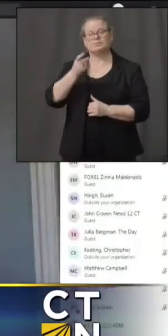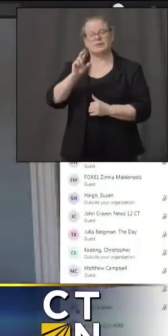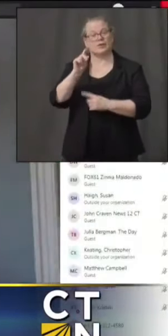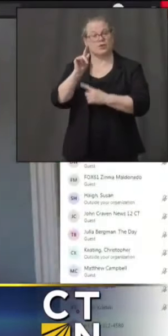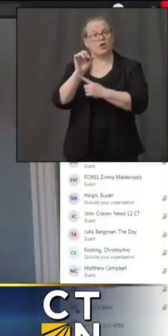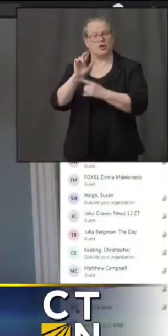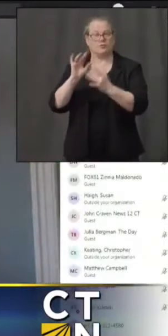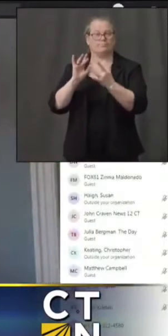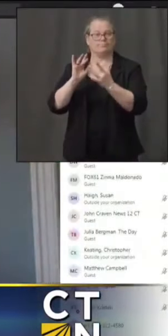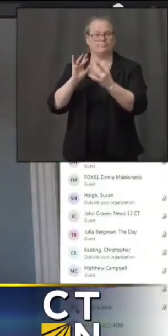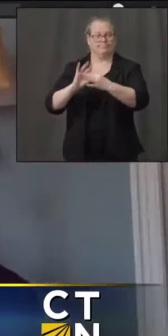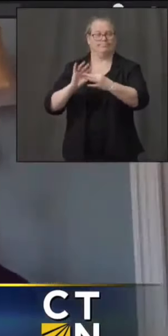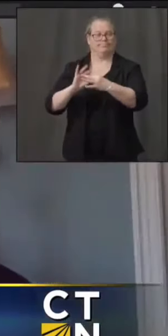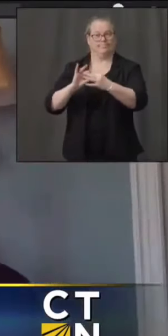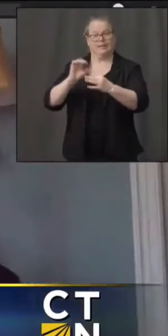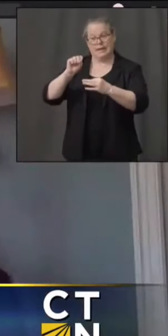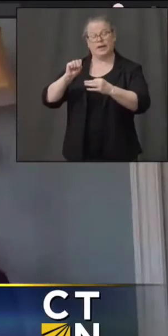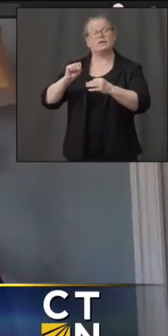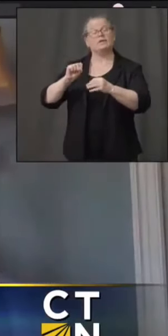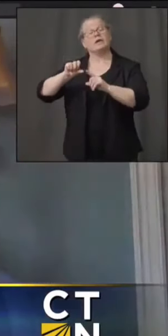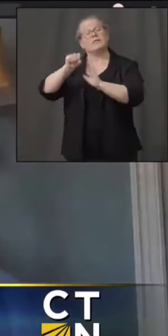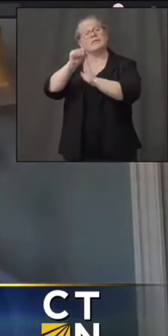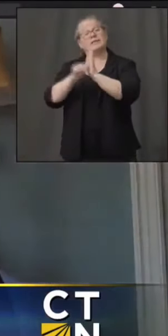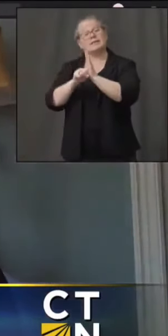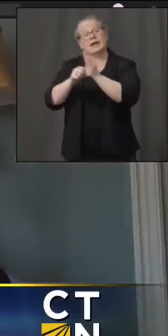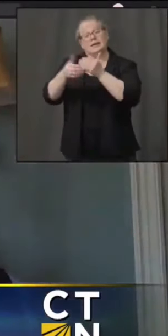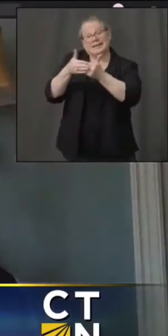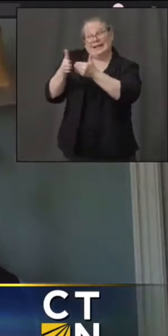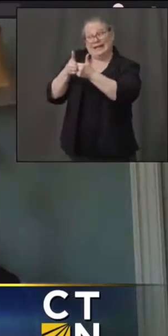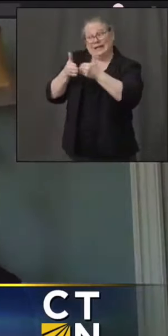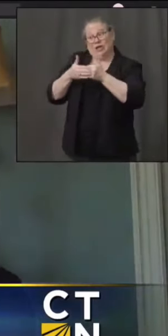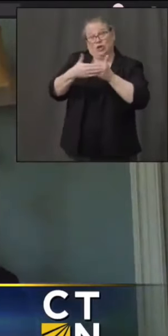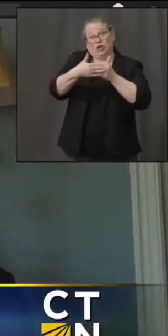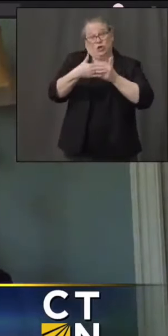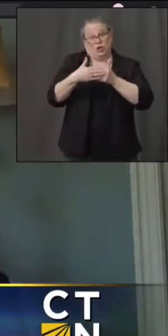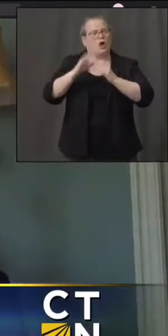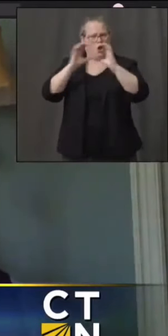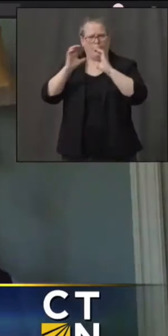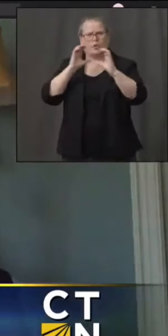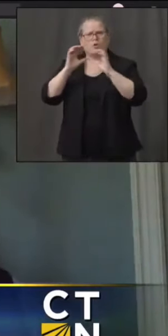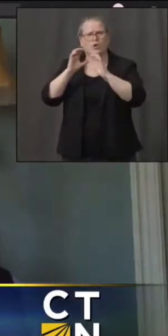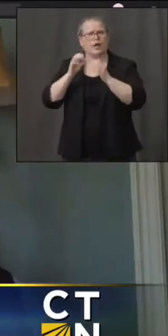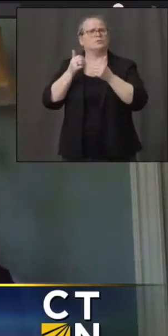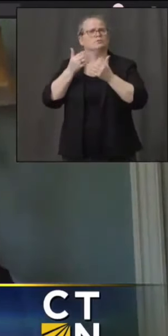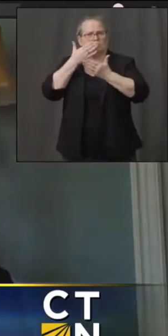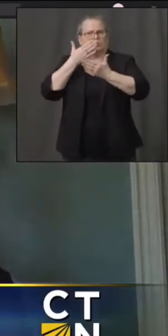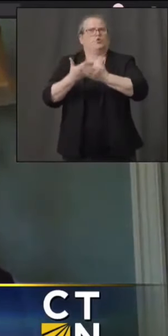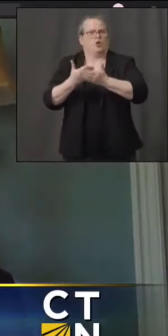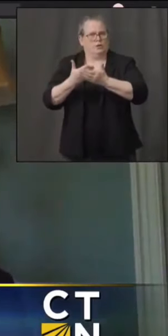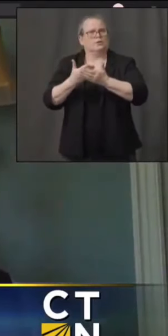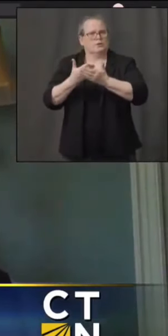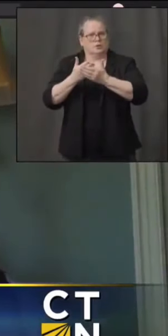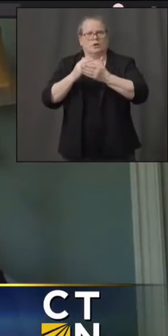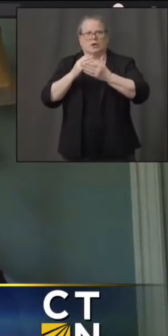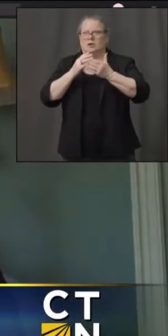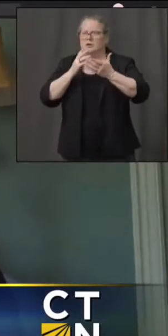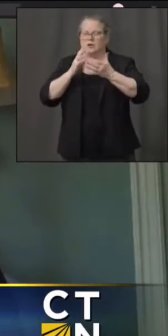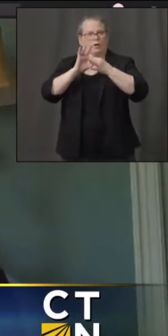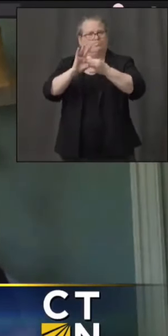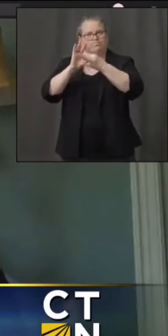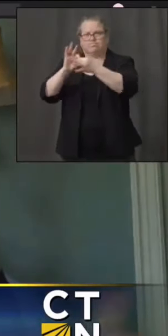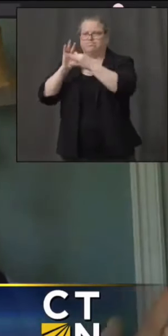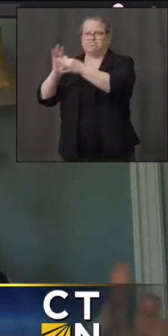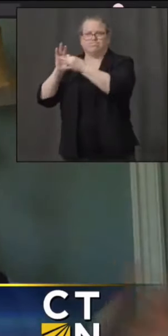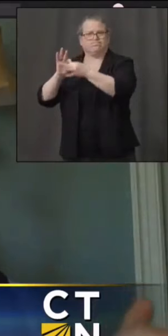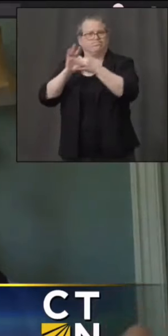communication between us and our neighboring states continues as it has been. We're always, we know